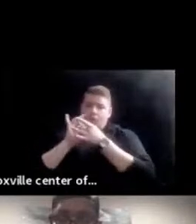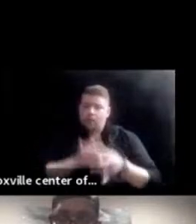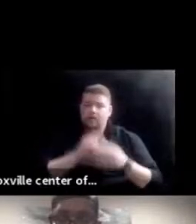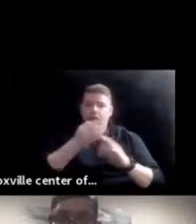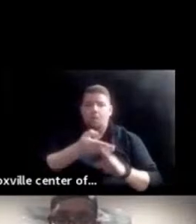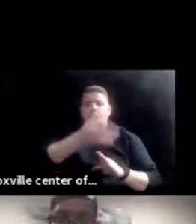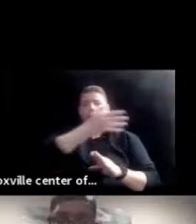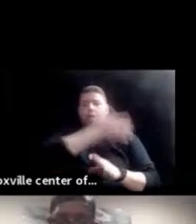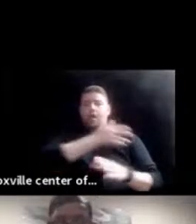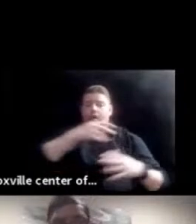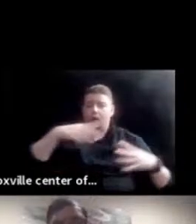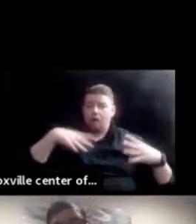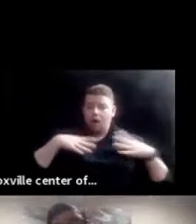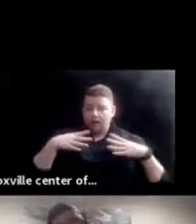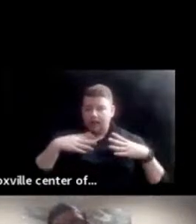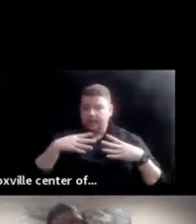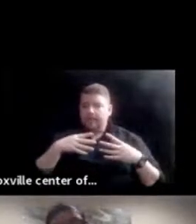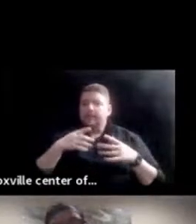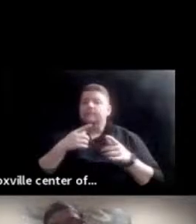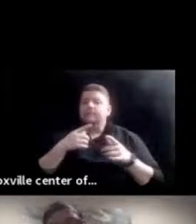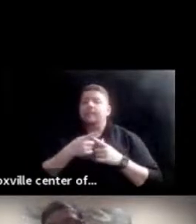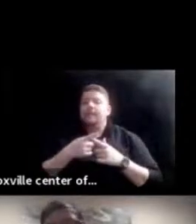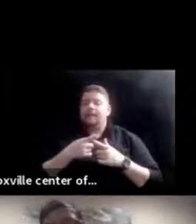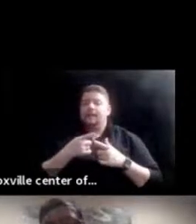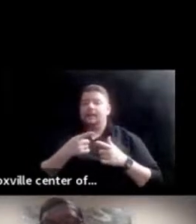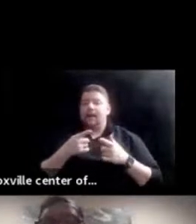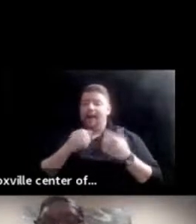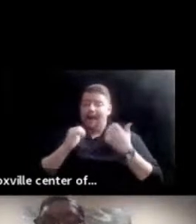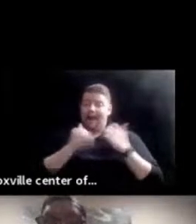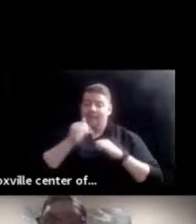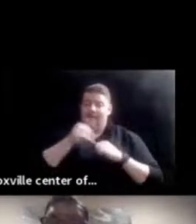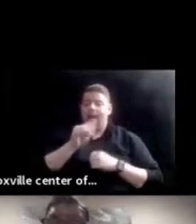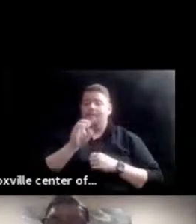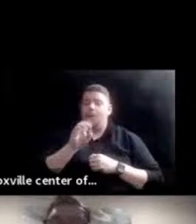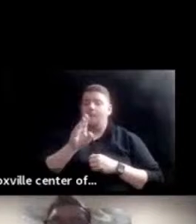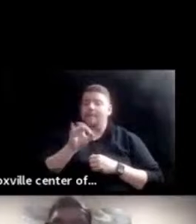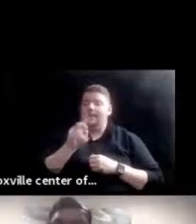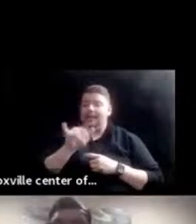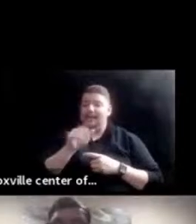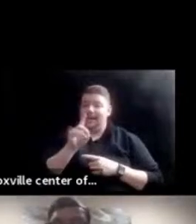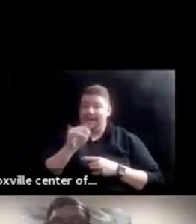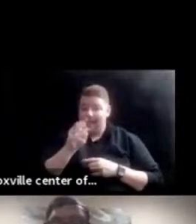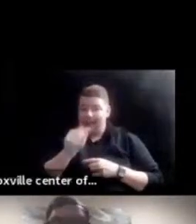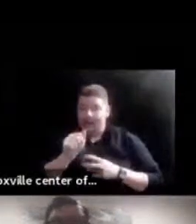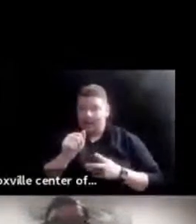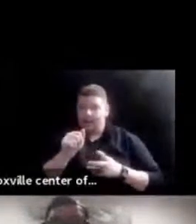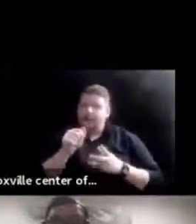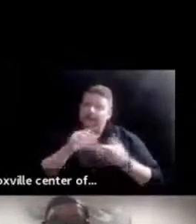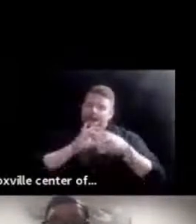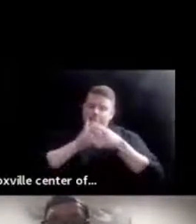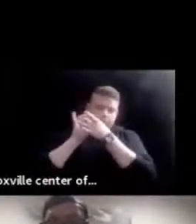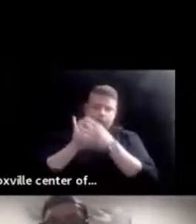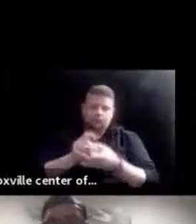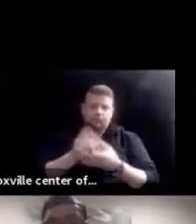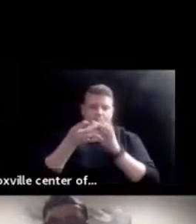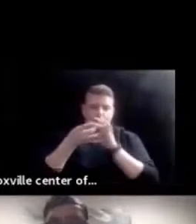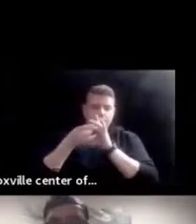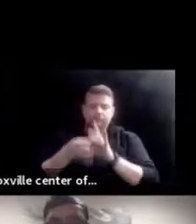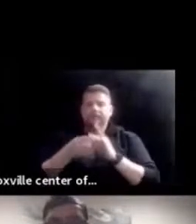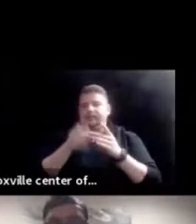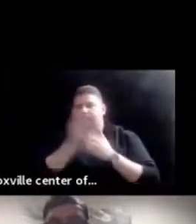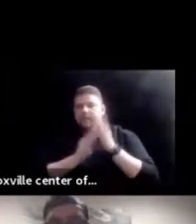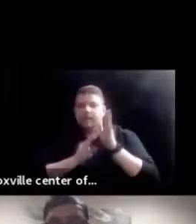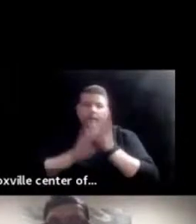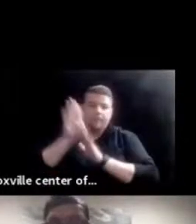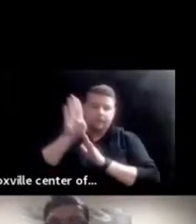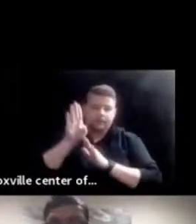prior holidays, and then how that mobility data in turn correlated with some of the spikes that we saw.